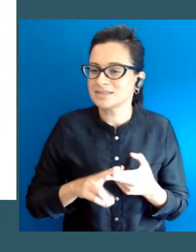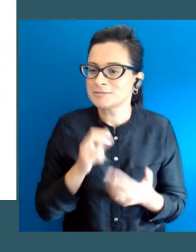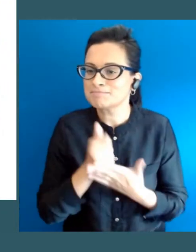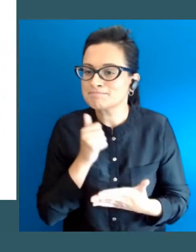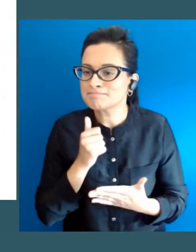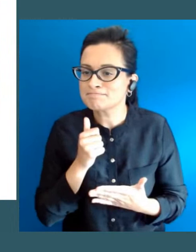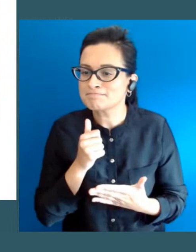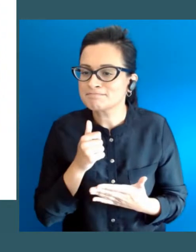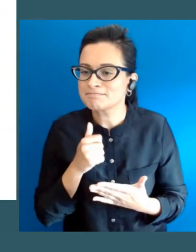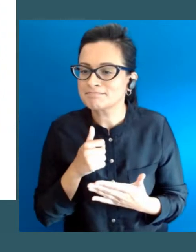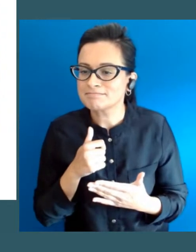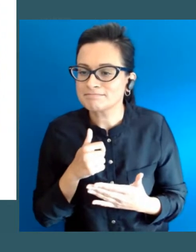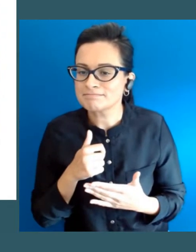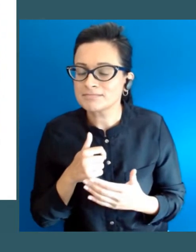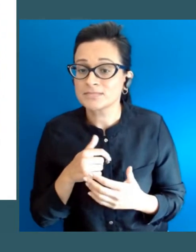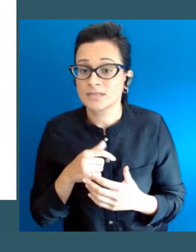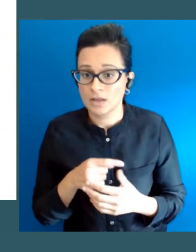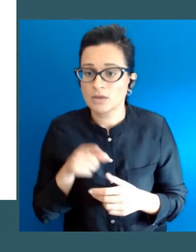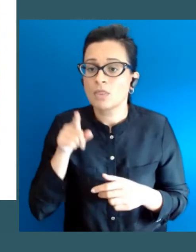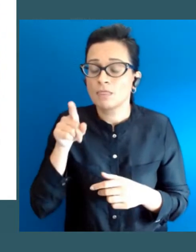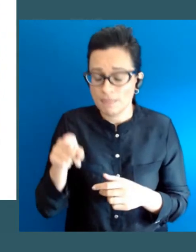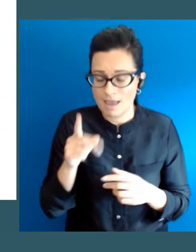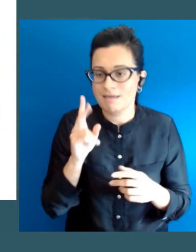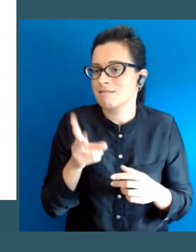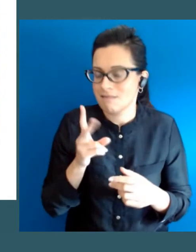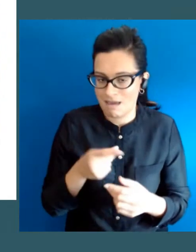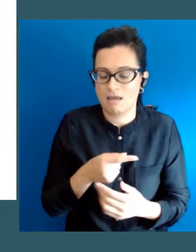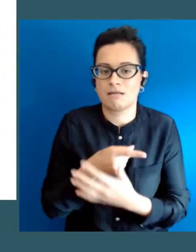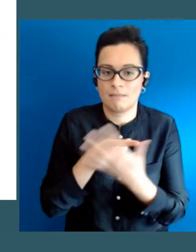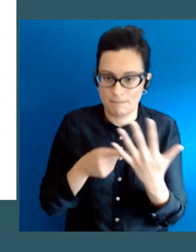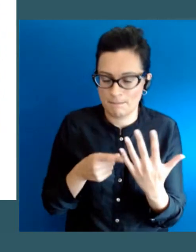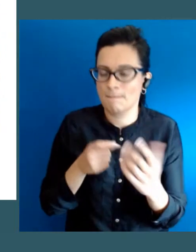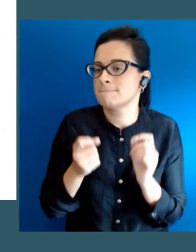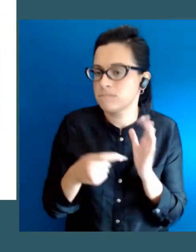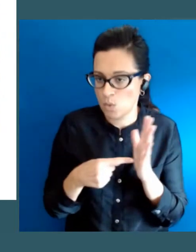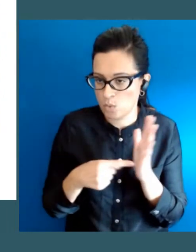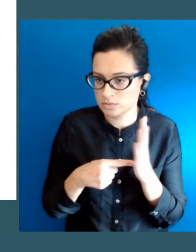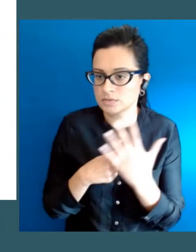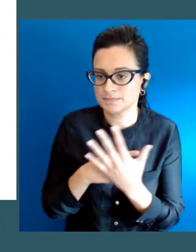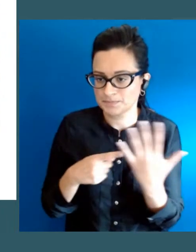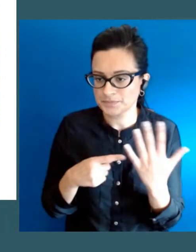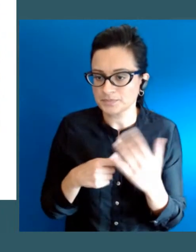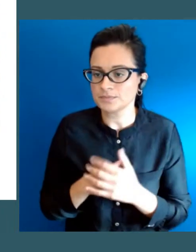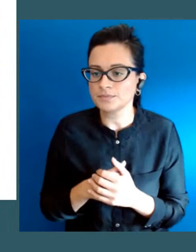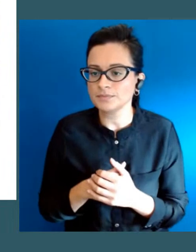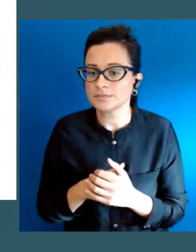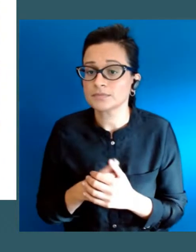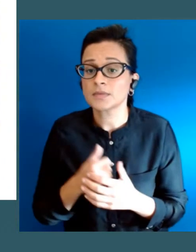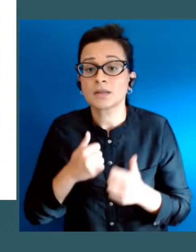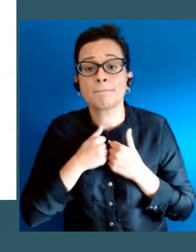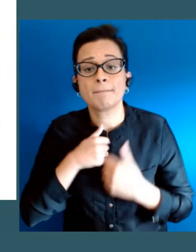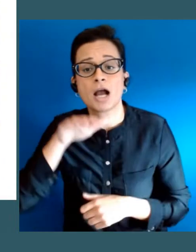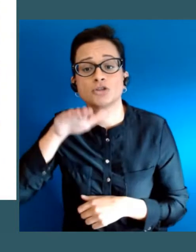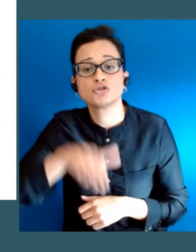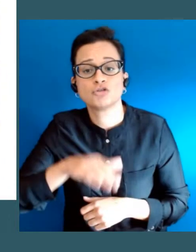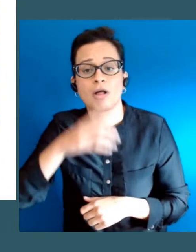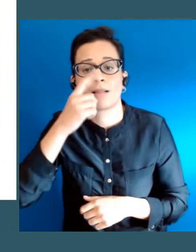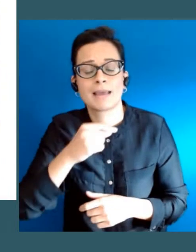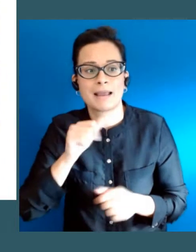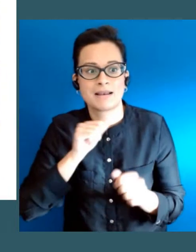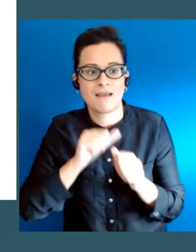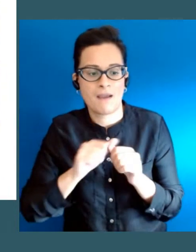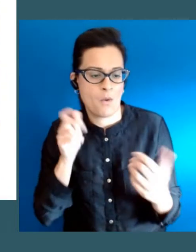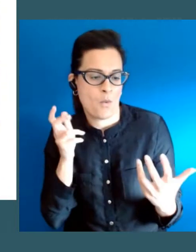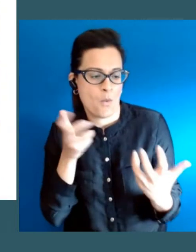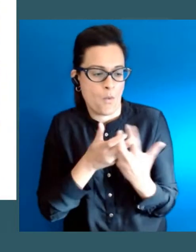were ranked also as of importance as well. And my child being able to better fit in with peers and